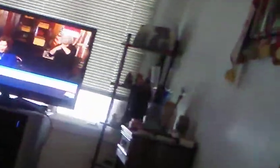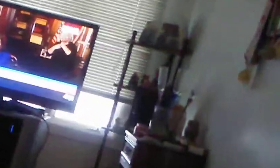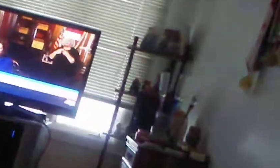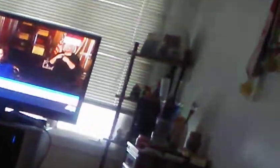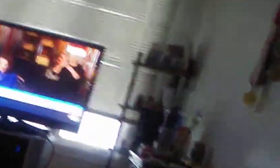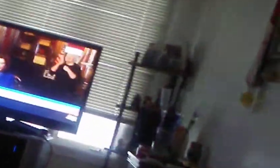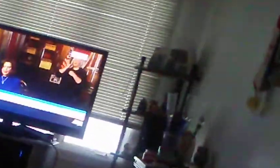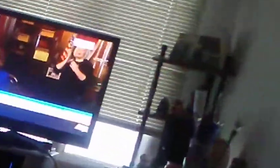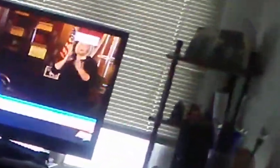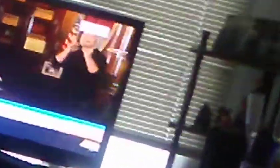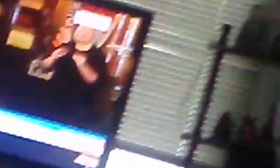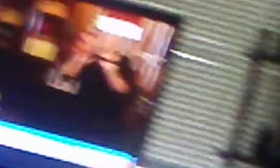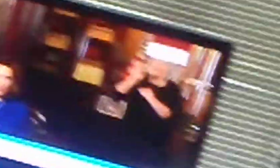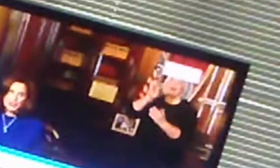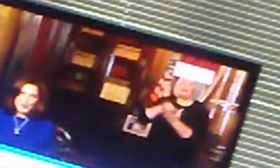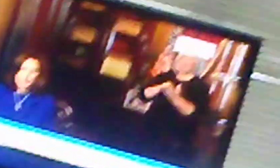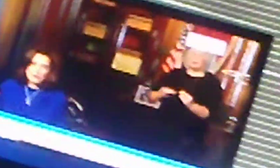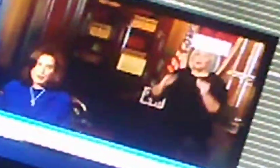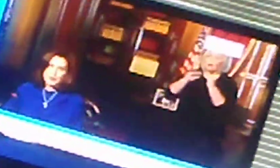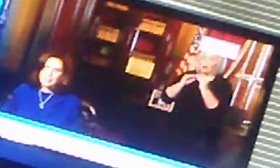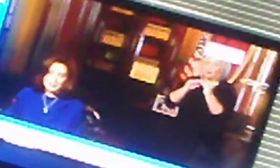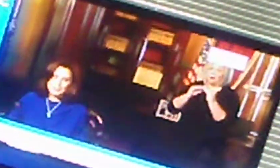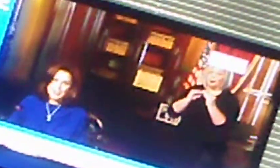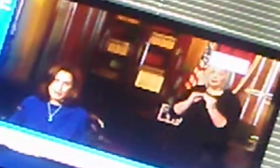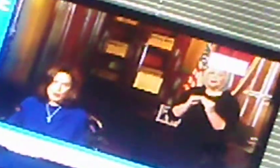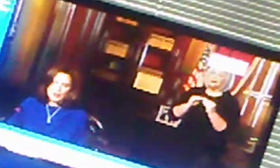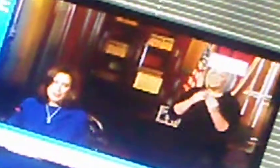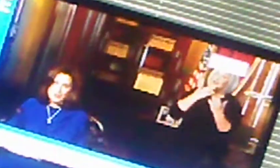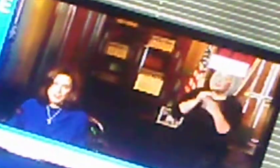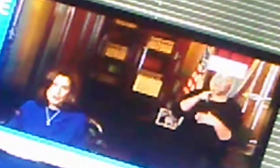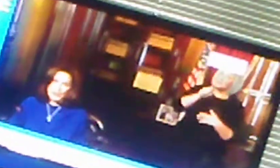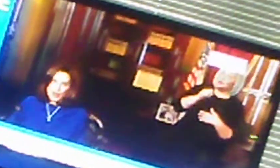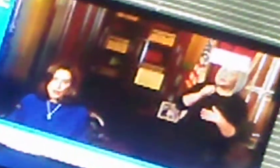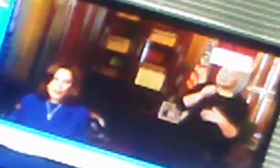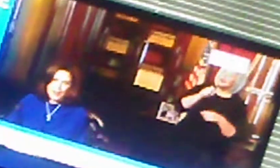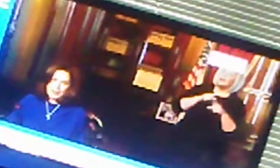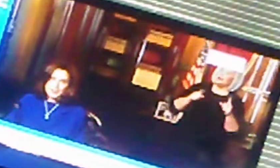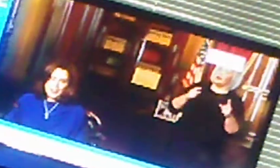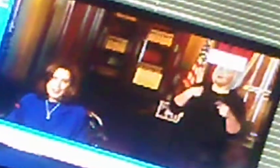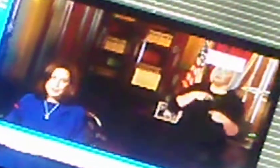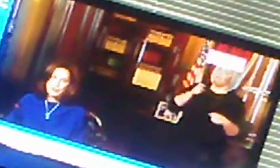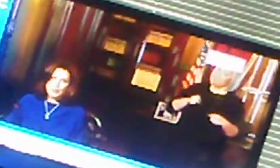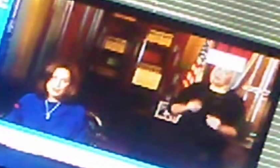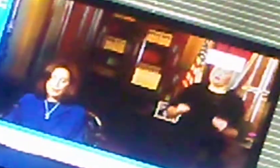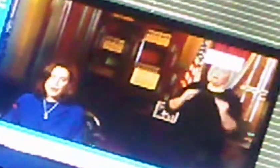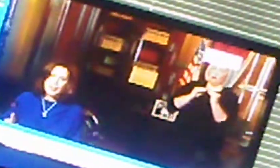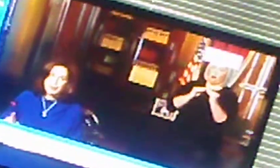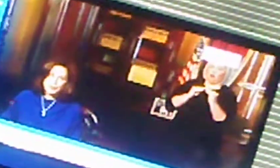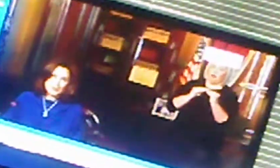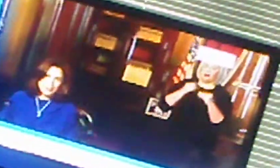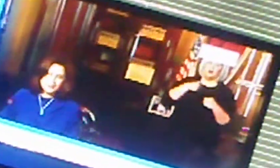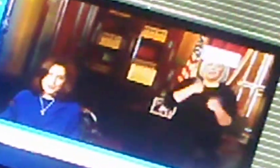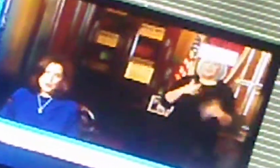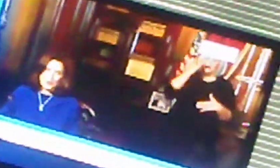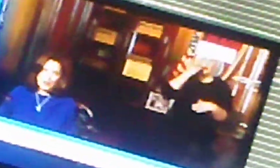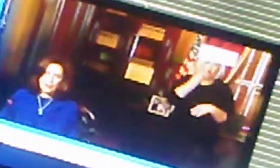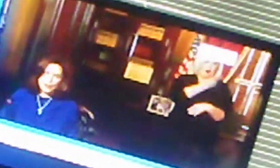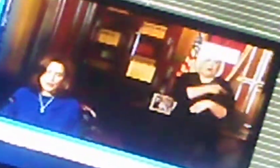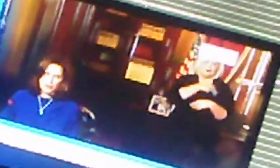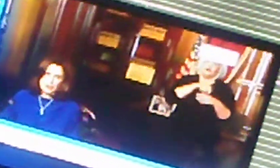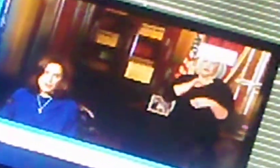On the way. Again, this is good news, but we still need more. We know that a hospital... Michigan Governor